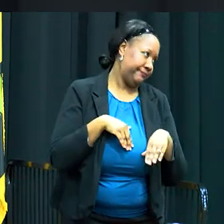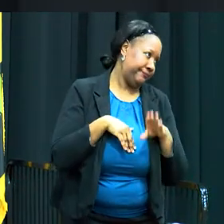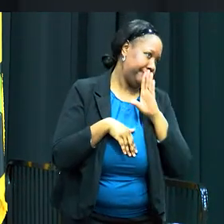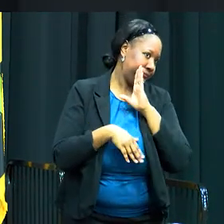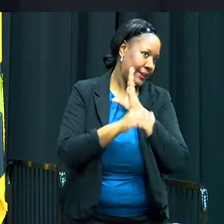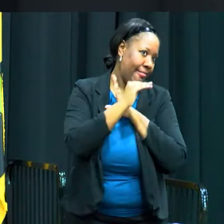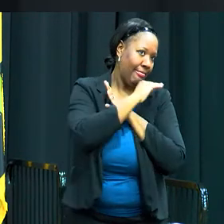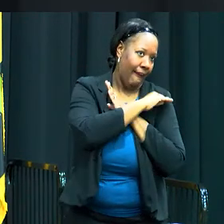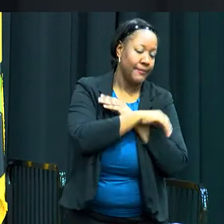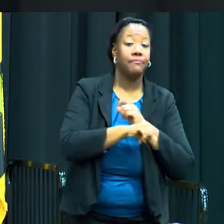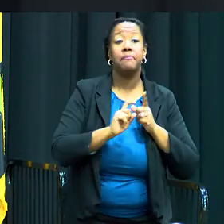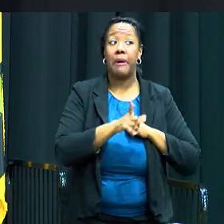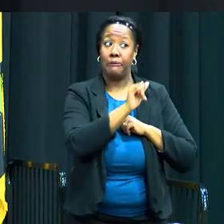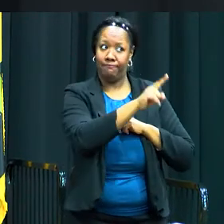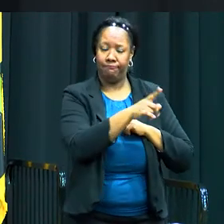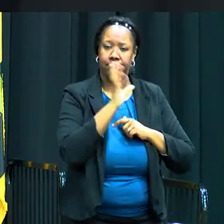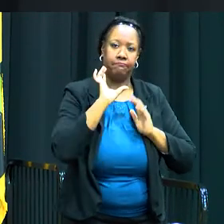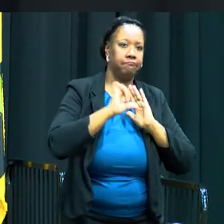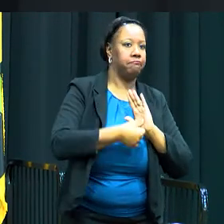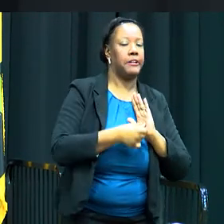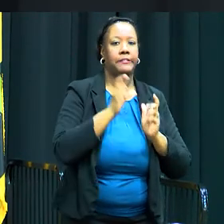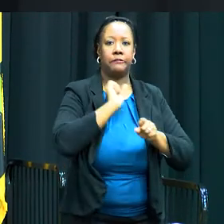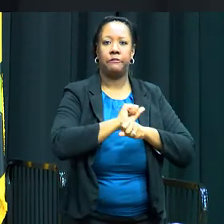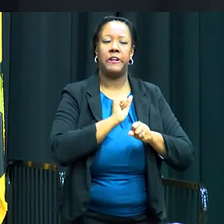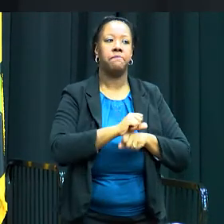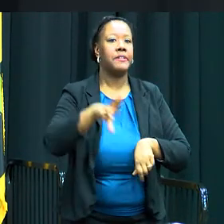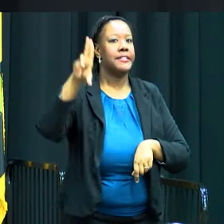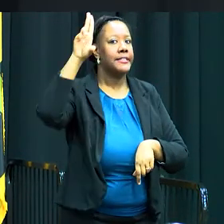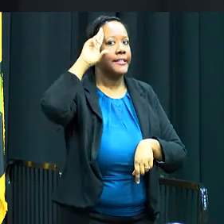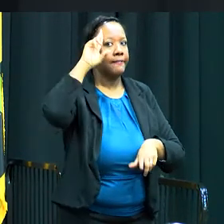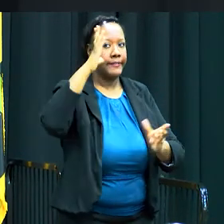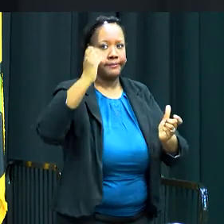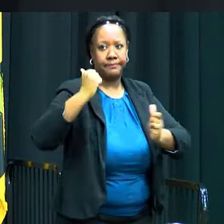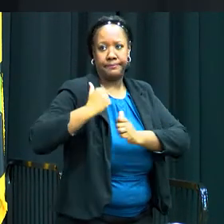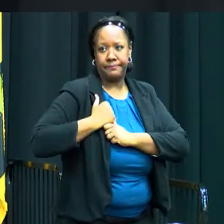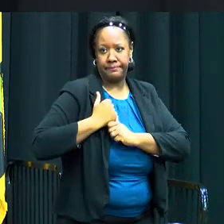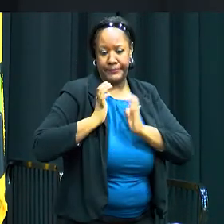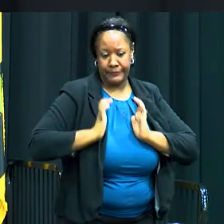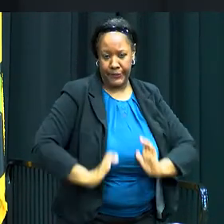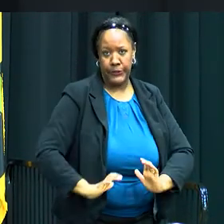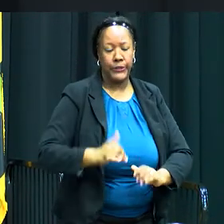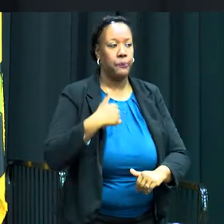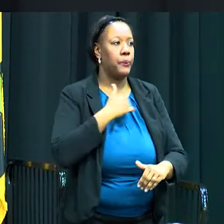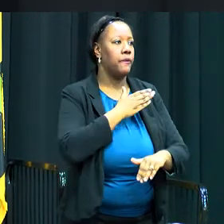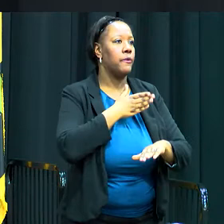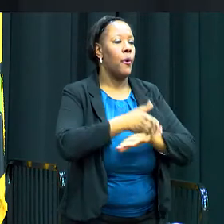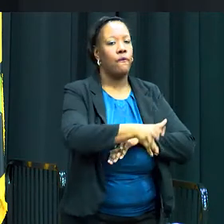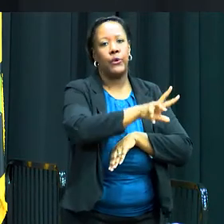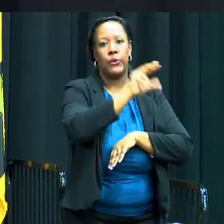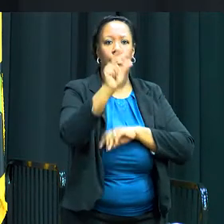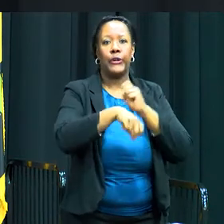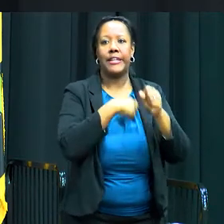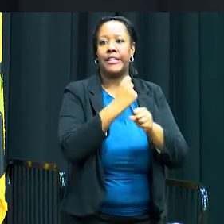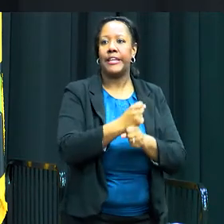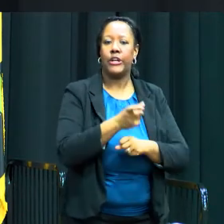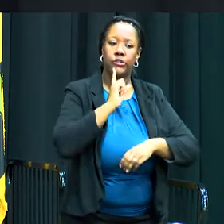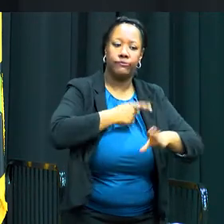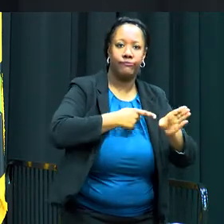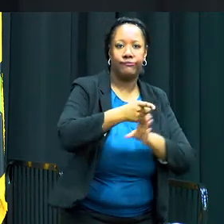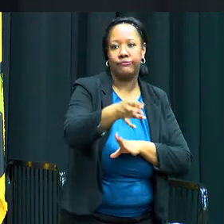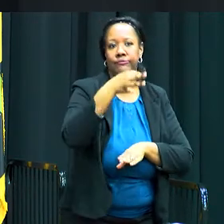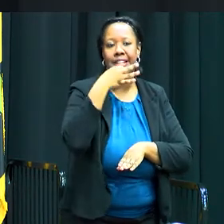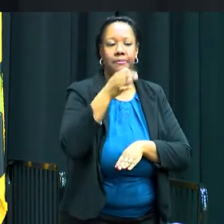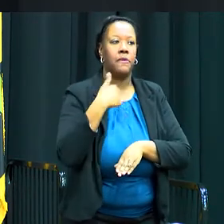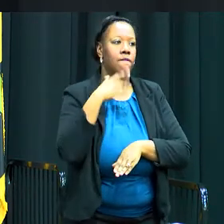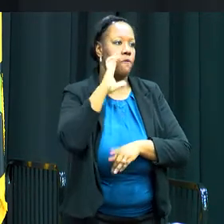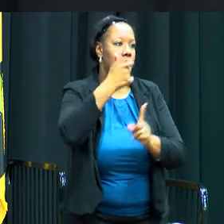had an impressive career as a Navy civilian with over 33 years' experience as a senior subject matter expert in environmental and